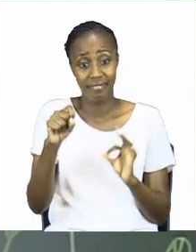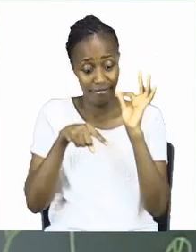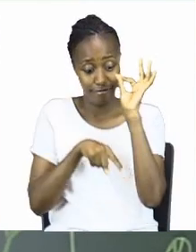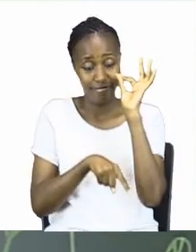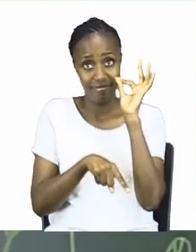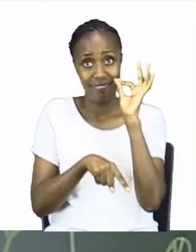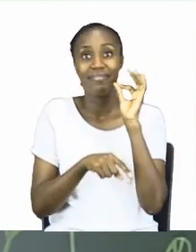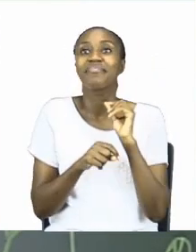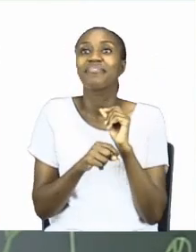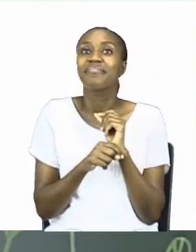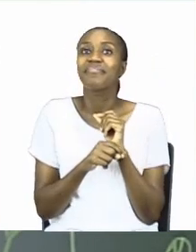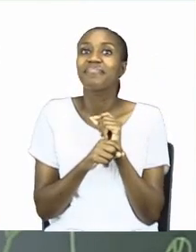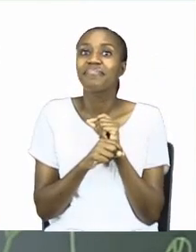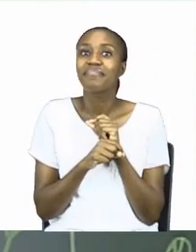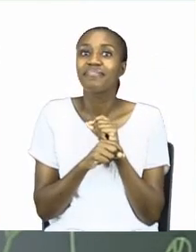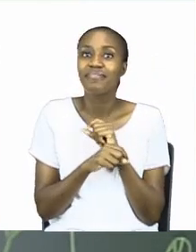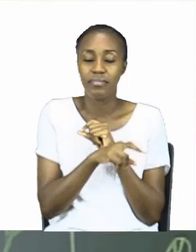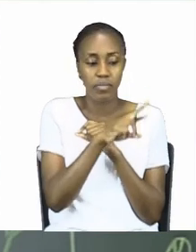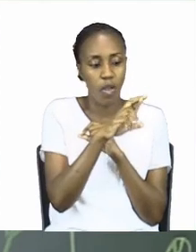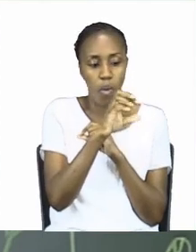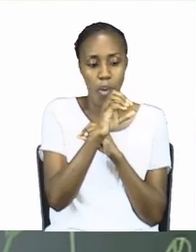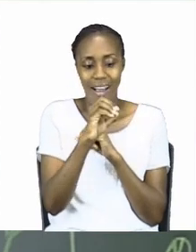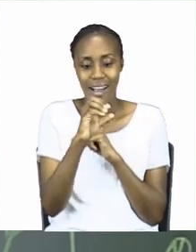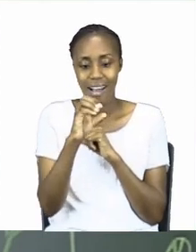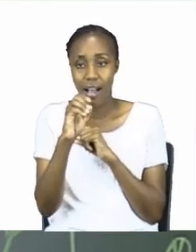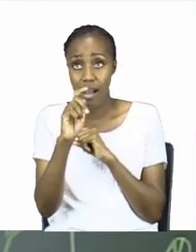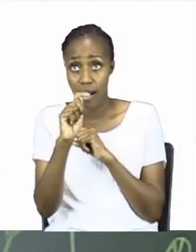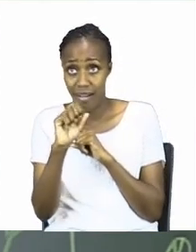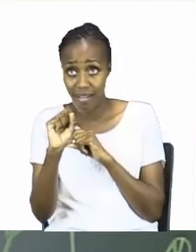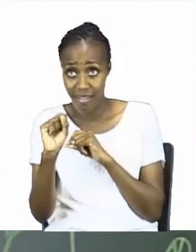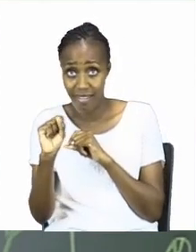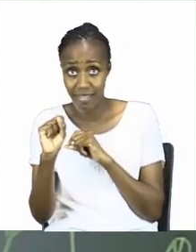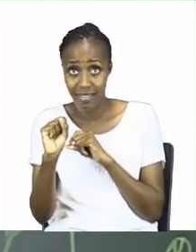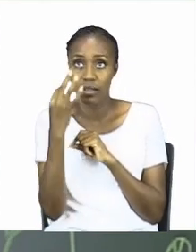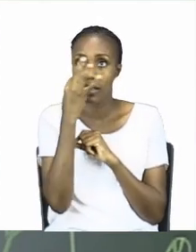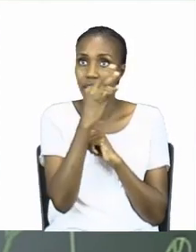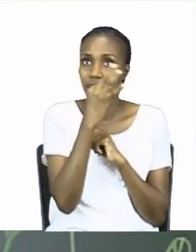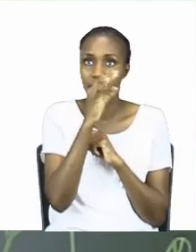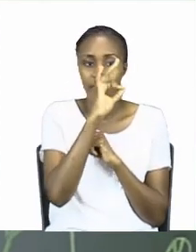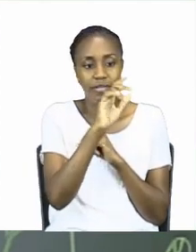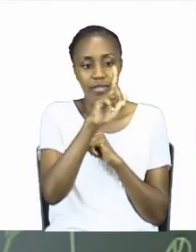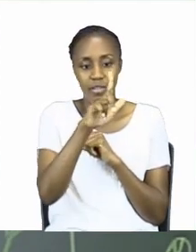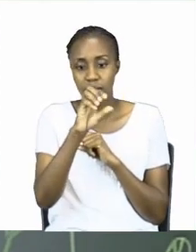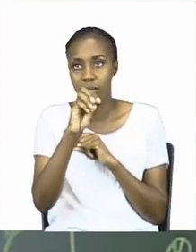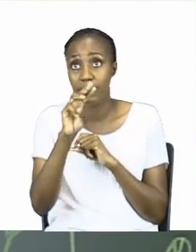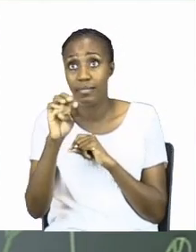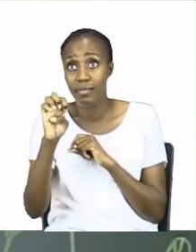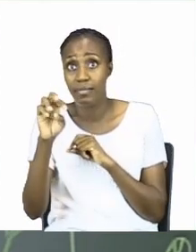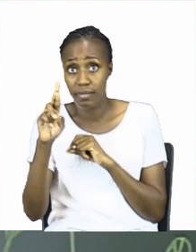go ahead and say it with me, the roots. So we have a flower,